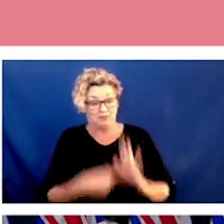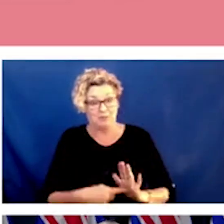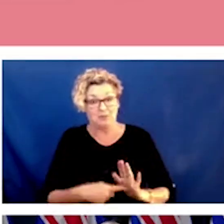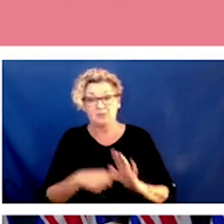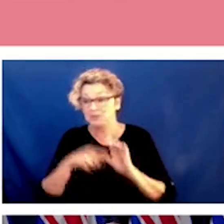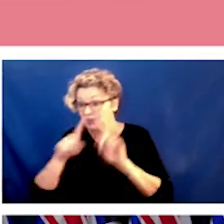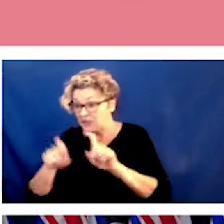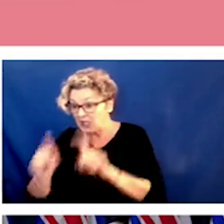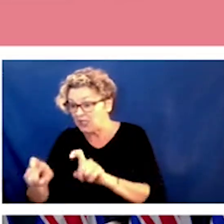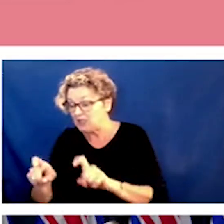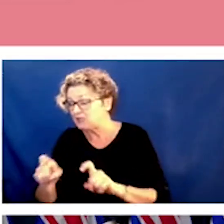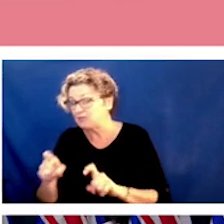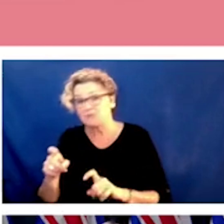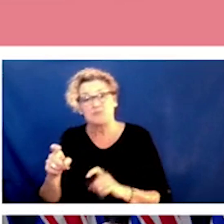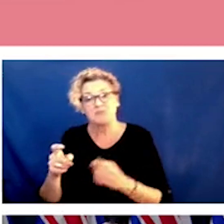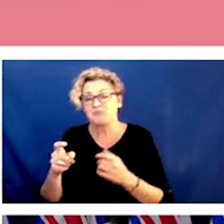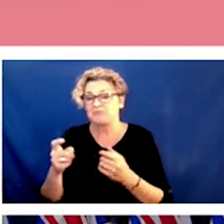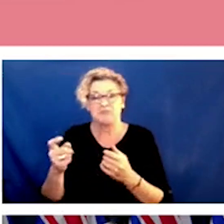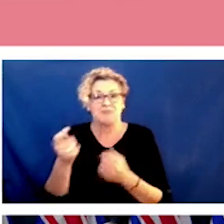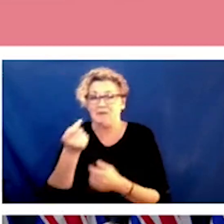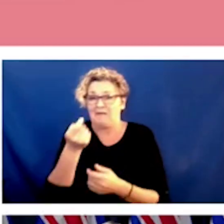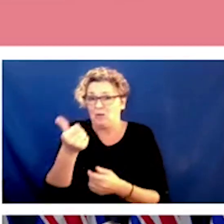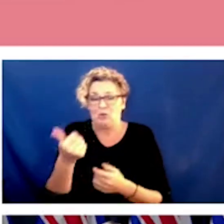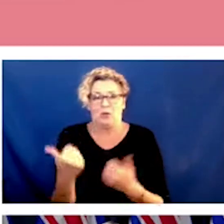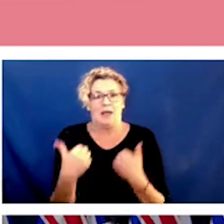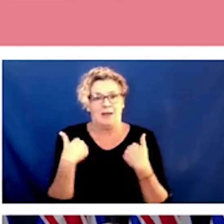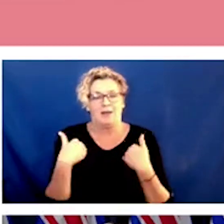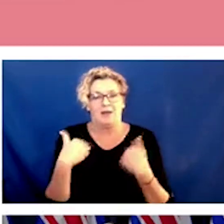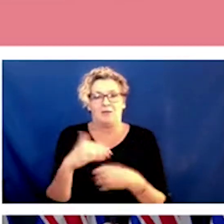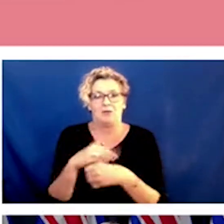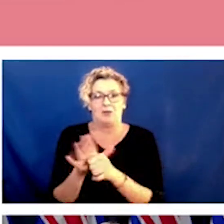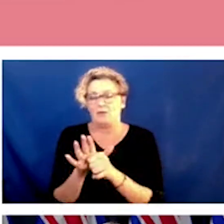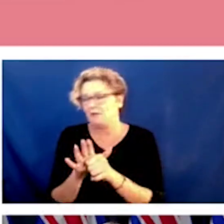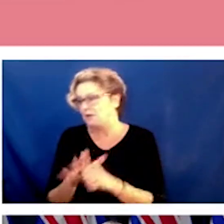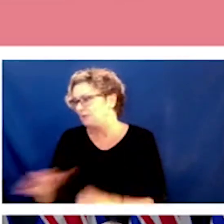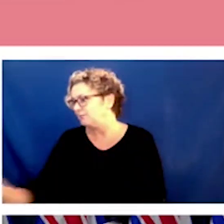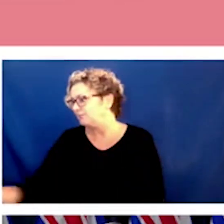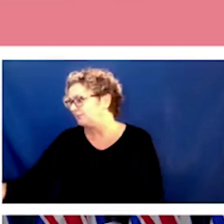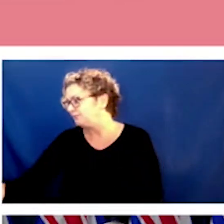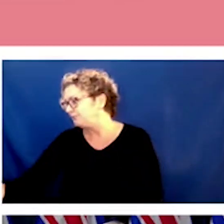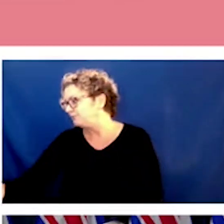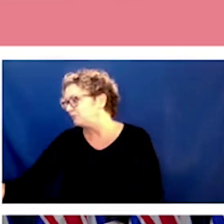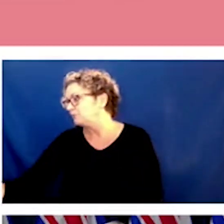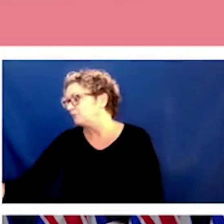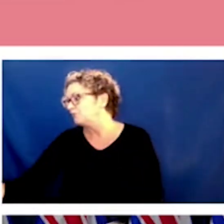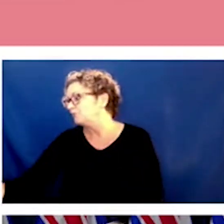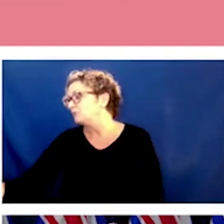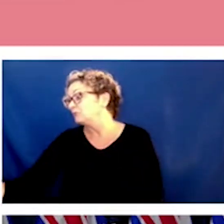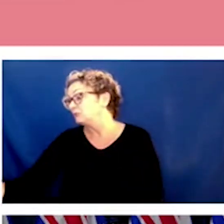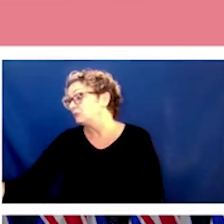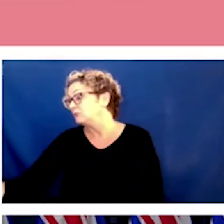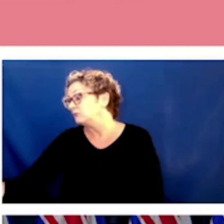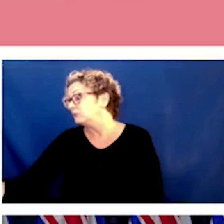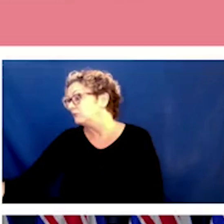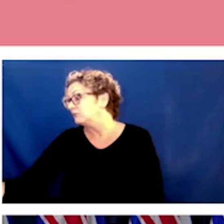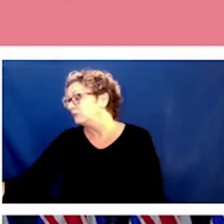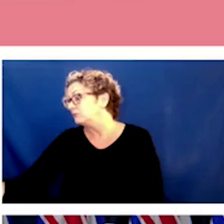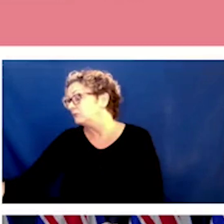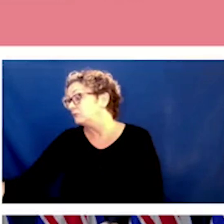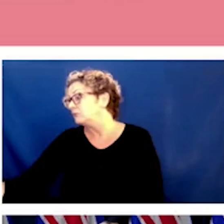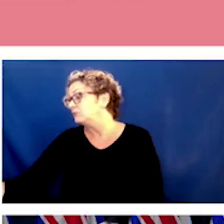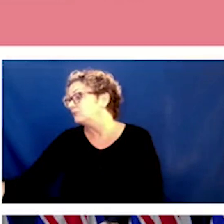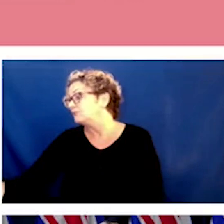and regular things that we see this time of year that can cause coughs and colds and runny noses